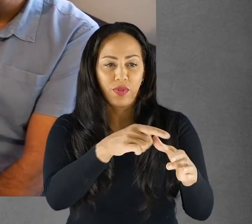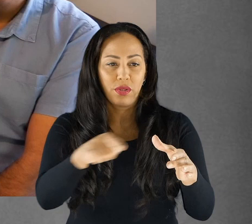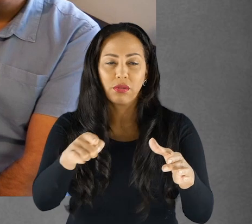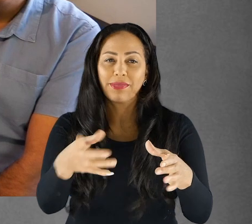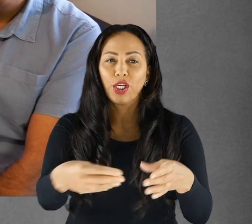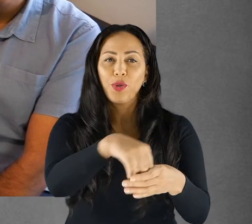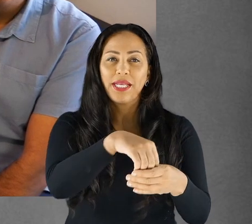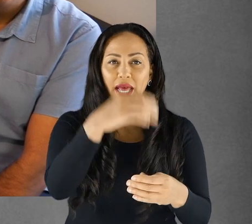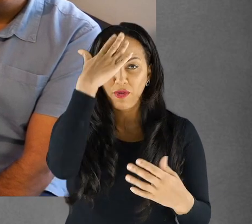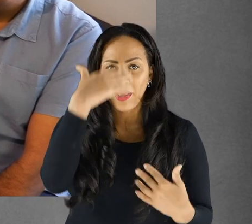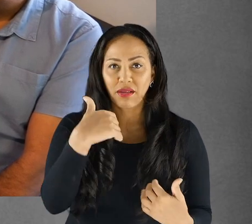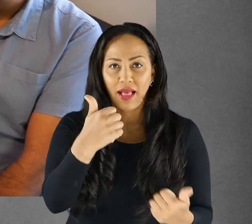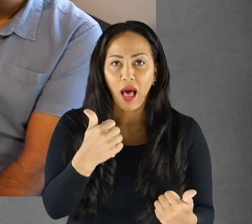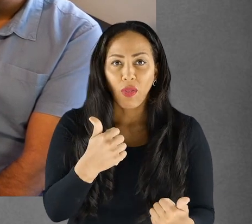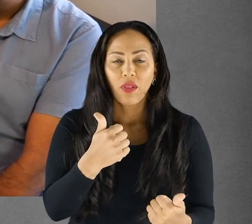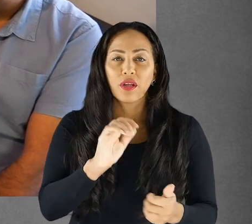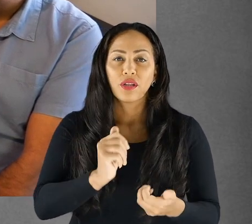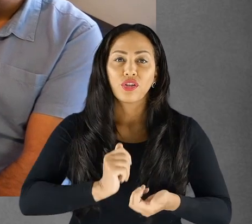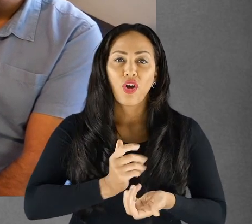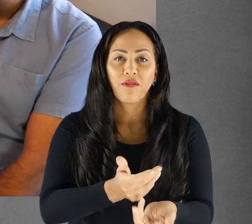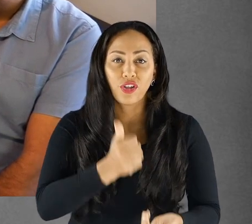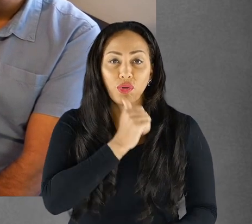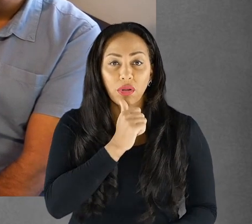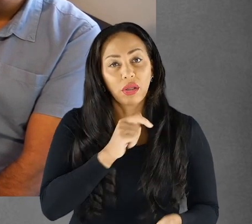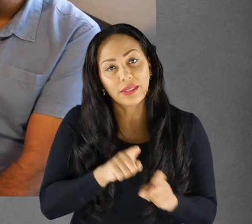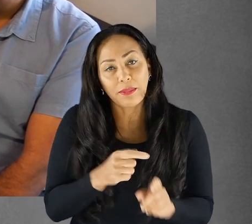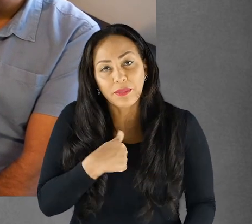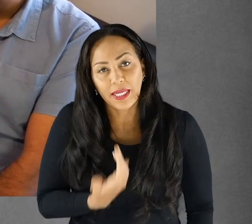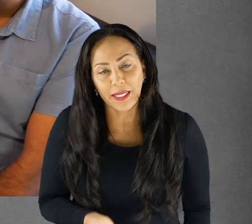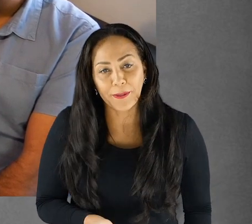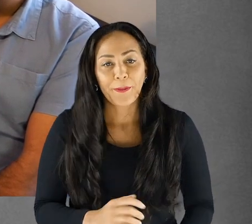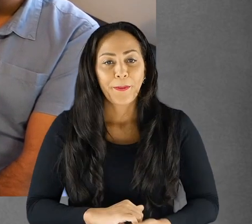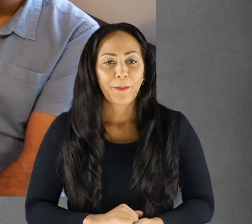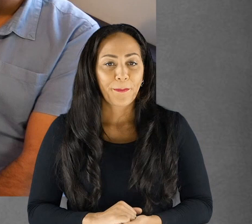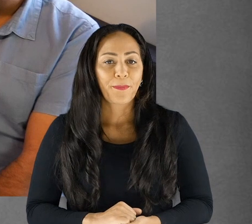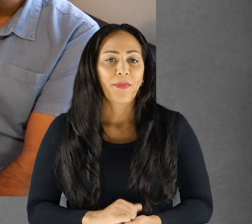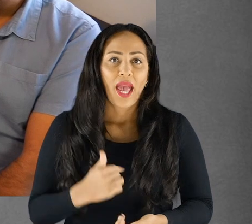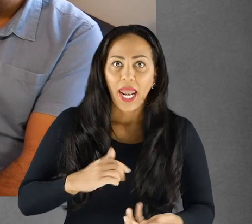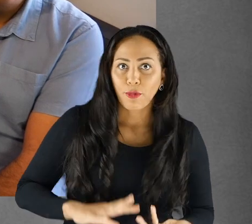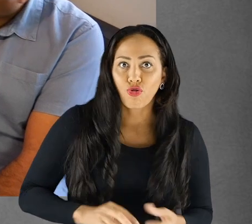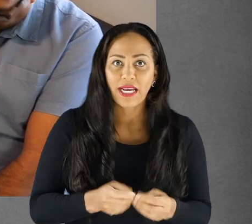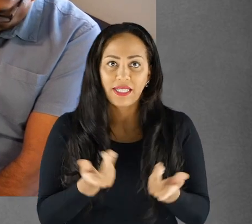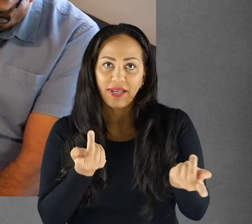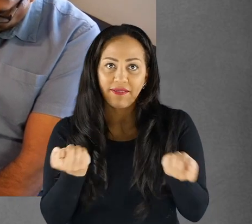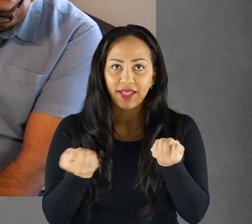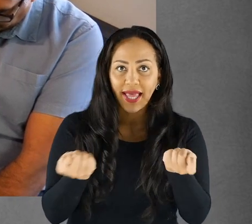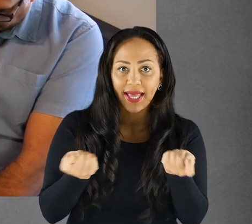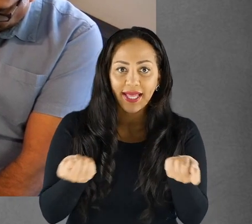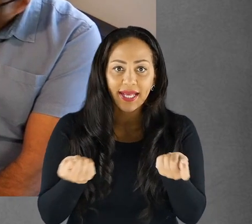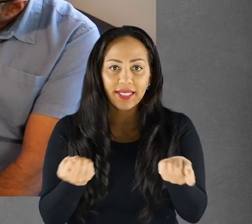mental health service users, of which I'm one, so fellow ones. And actually, as I'm